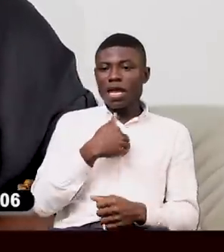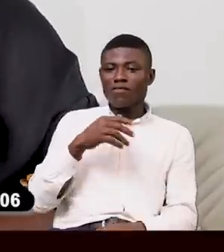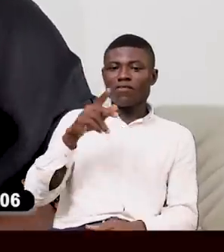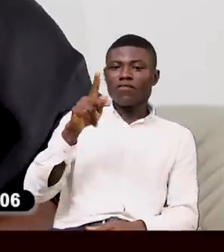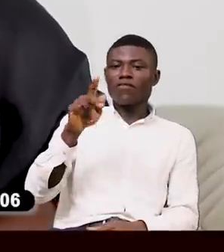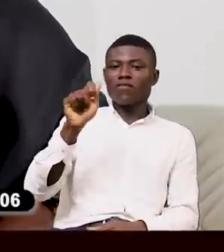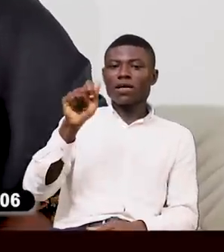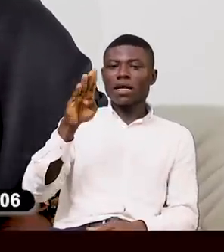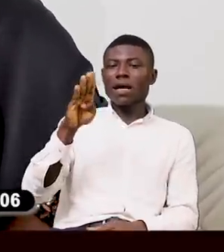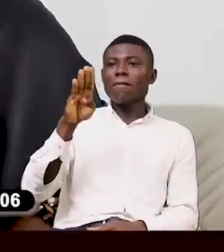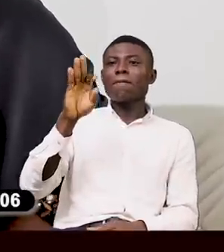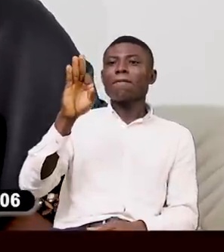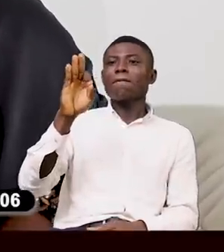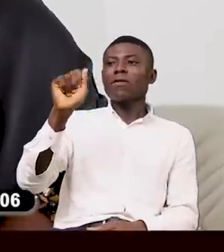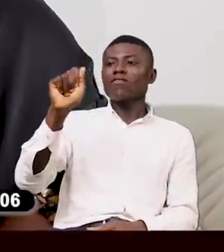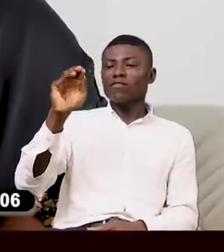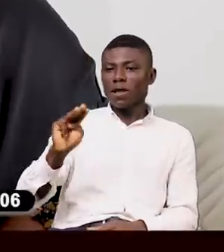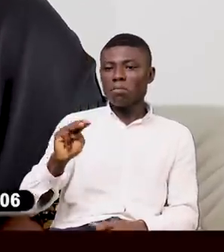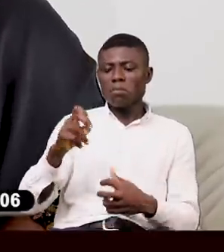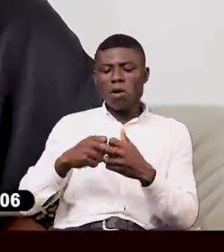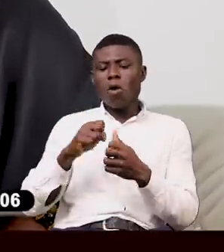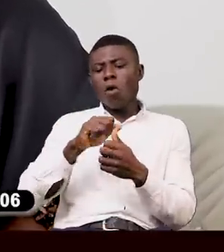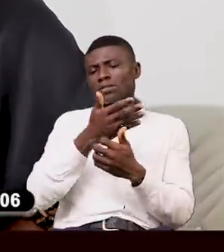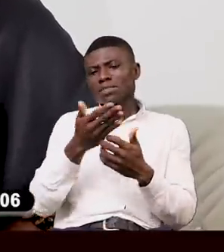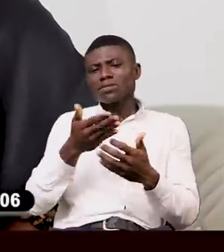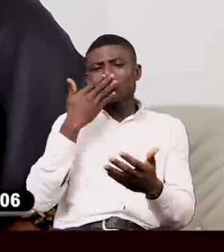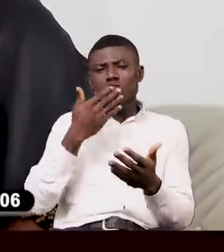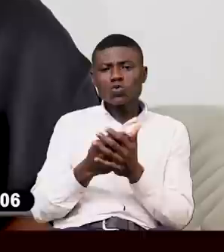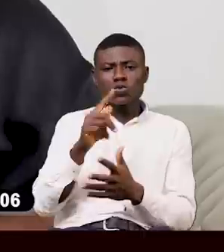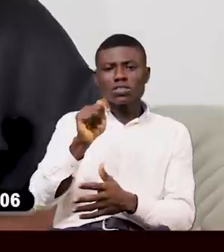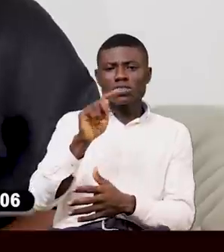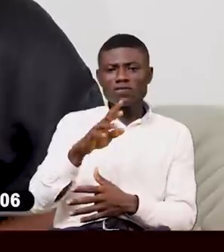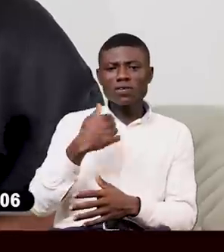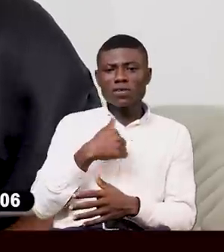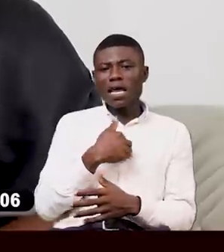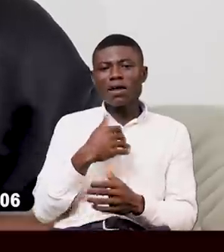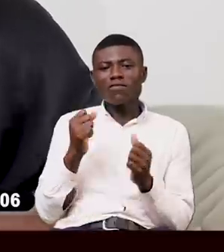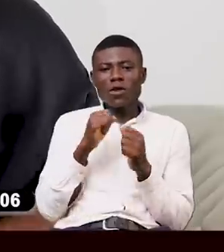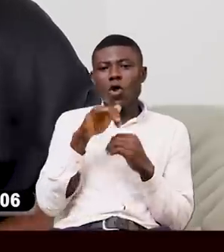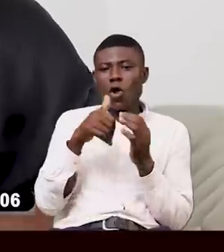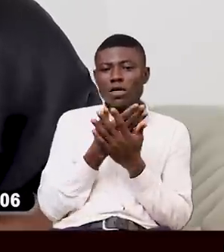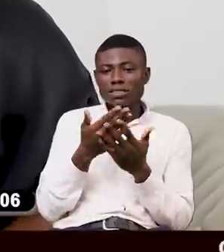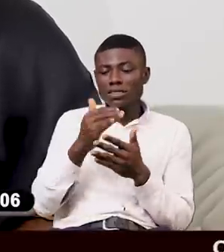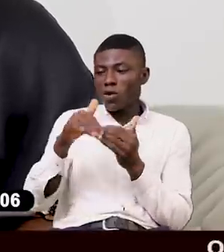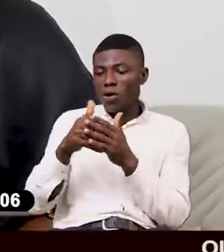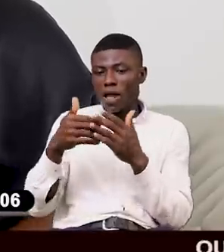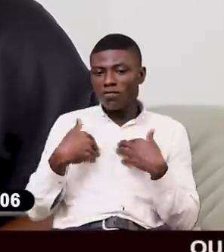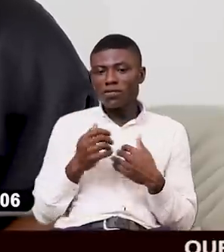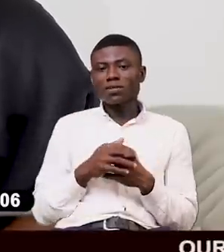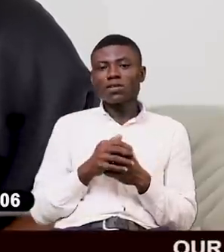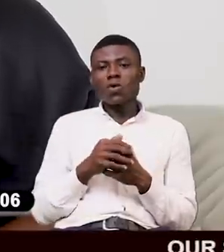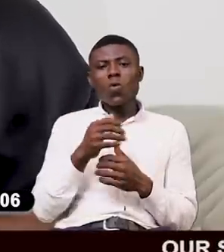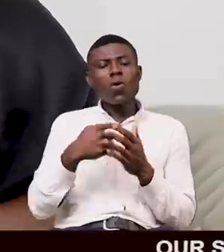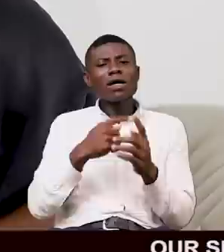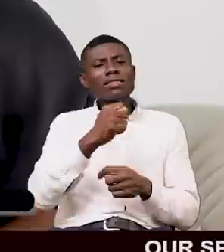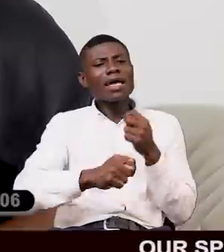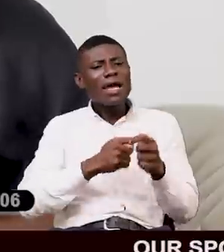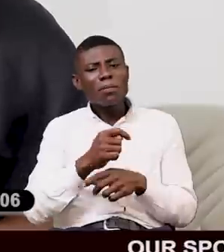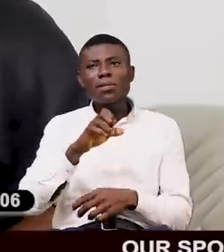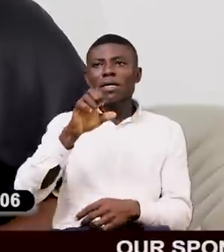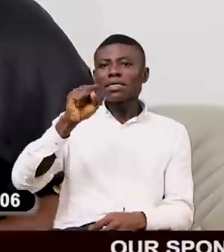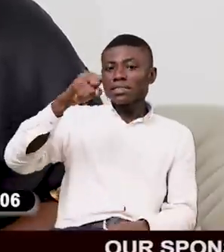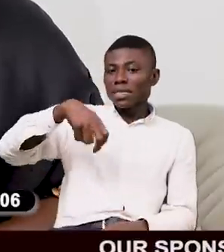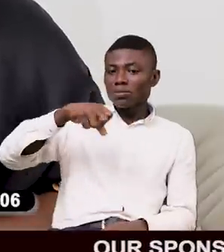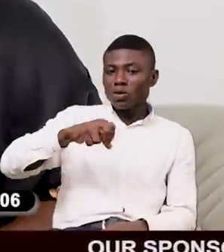Ghana Limited, Tonton Electronic Appliances, the Papa BAB, and work from a TV fridge, air conditioner, and in Nyanum, Brandy Bain,